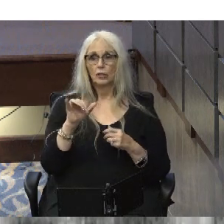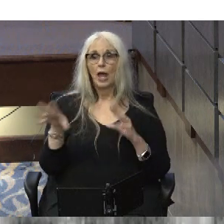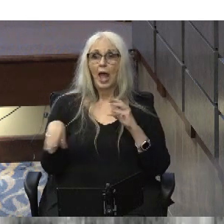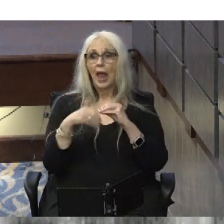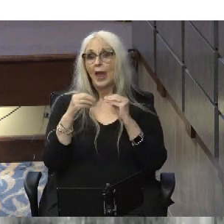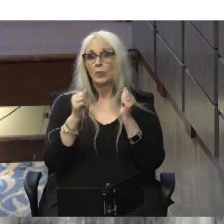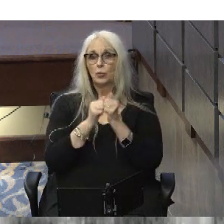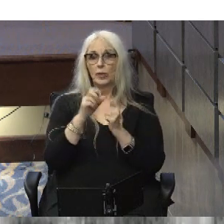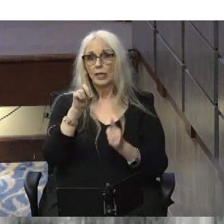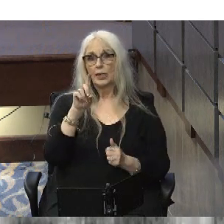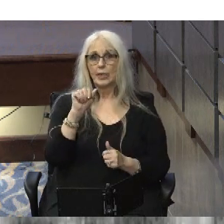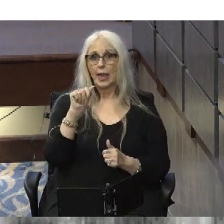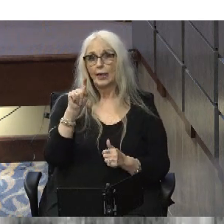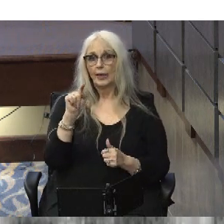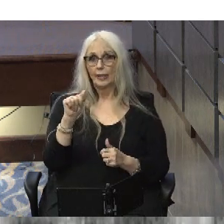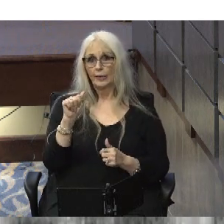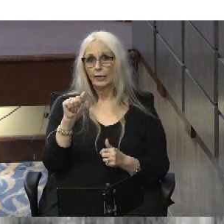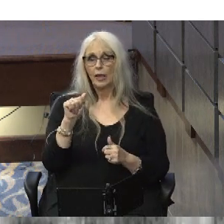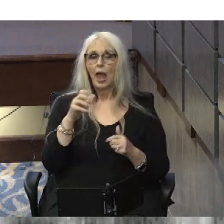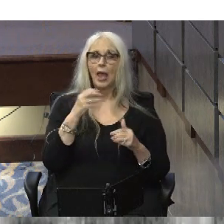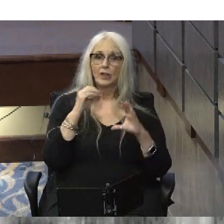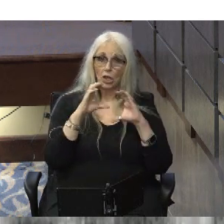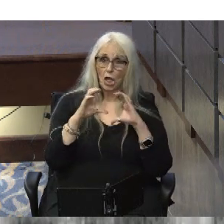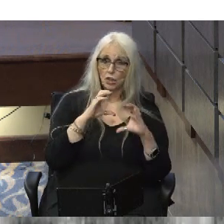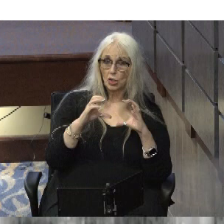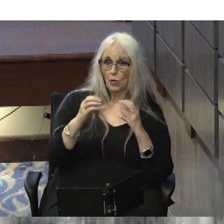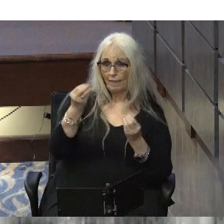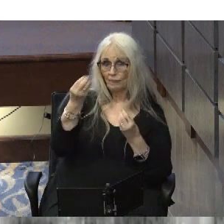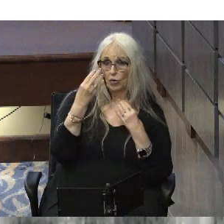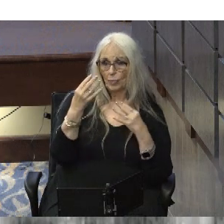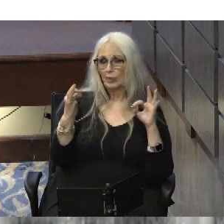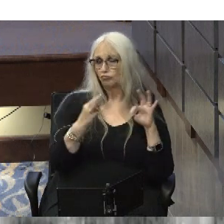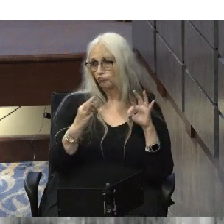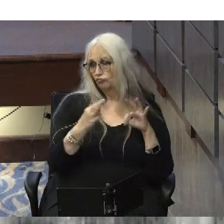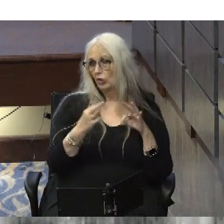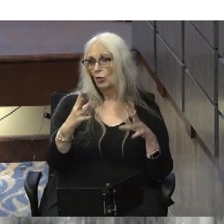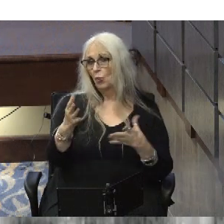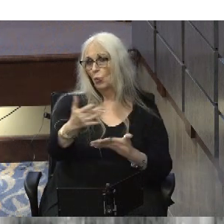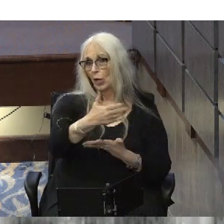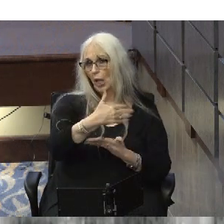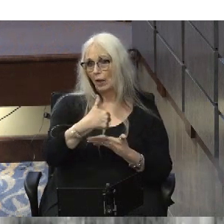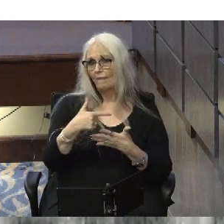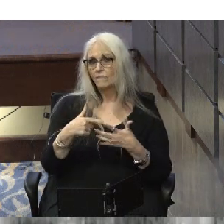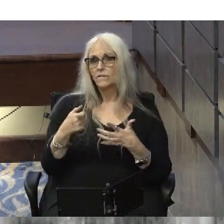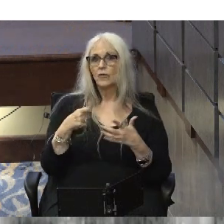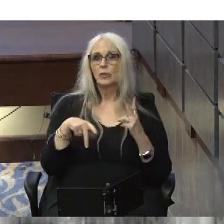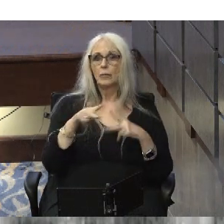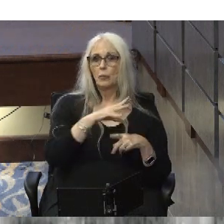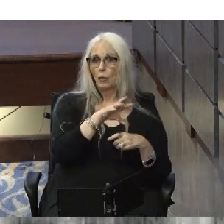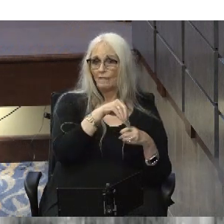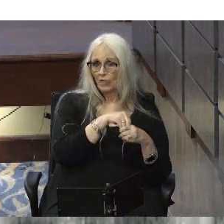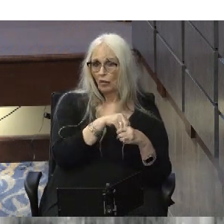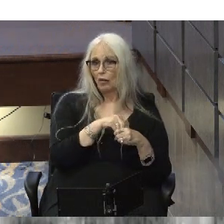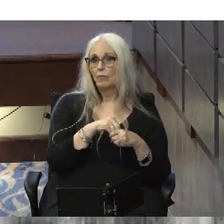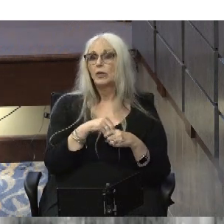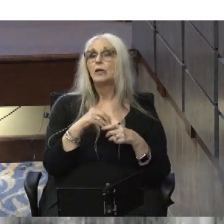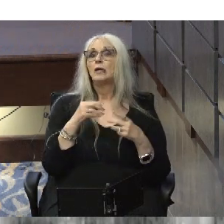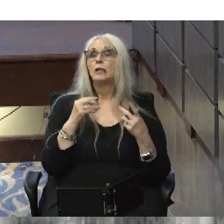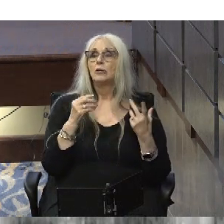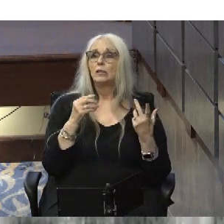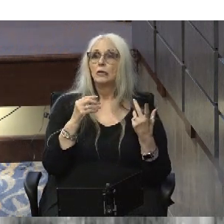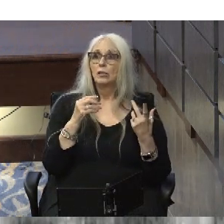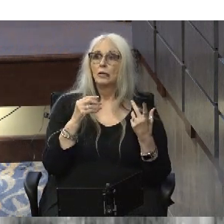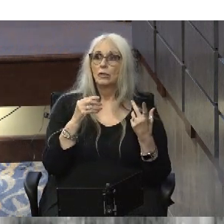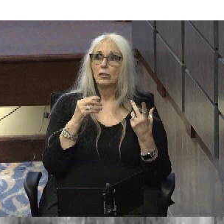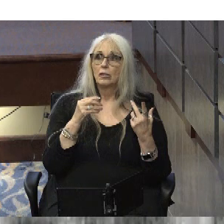that we gather, or the consultation and input that we gather from stakeholders and experts in the field,